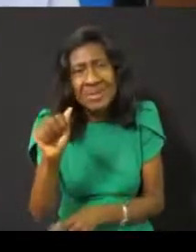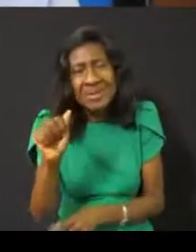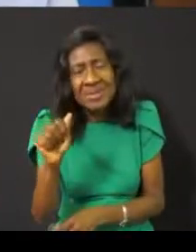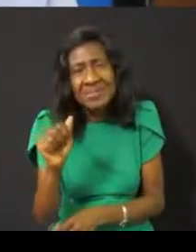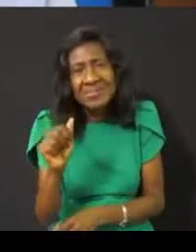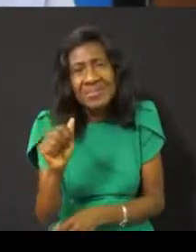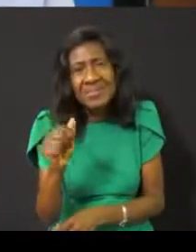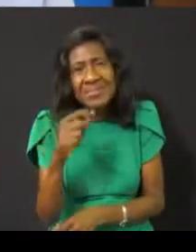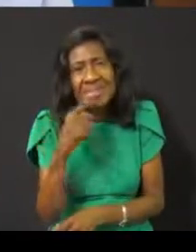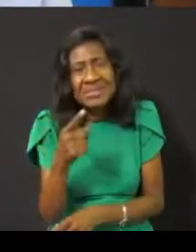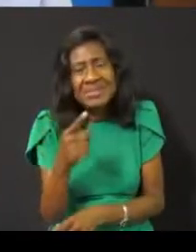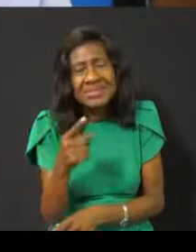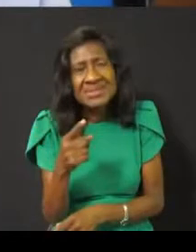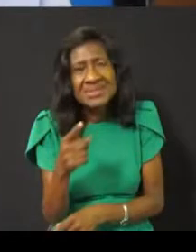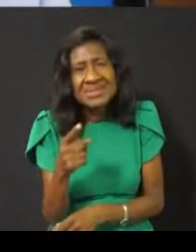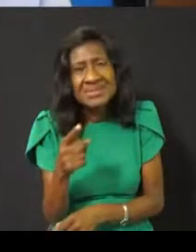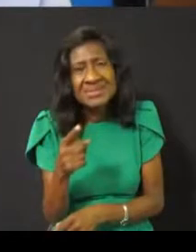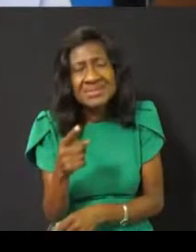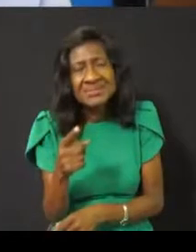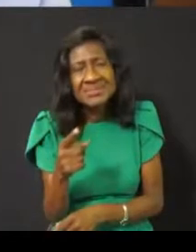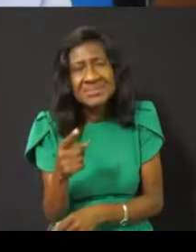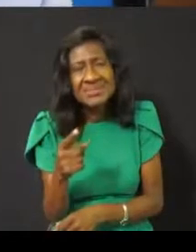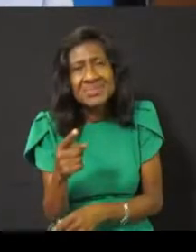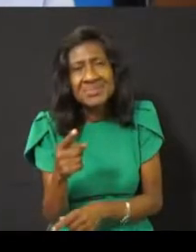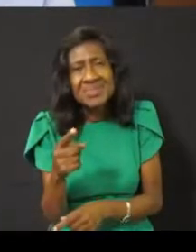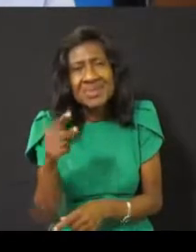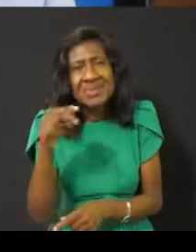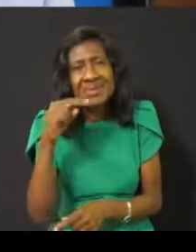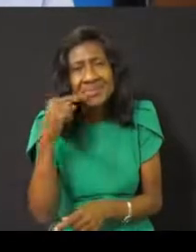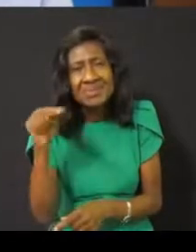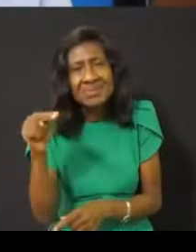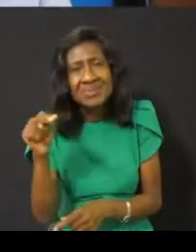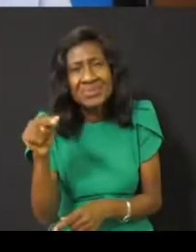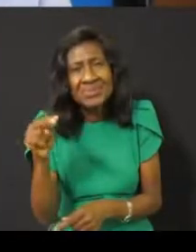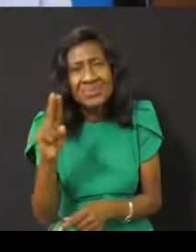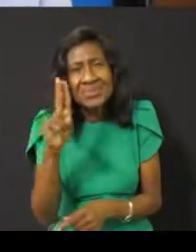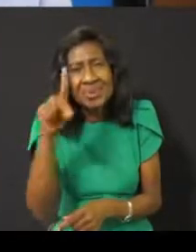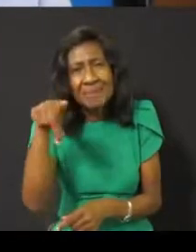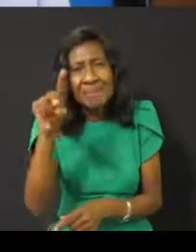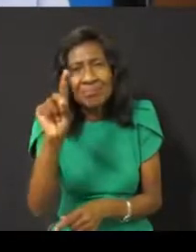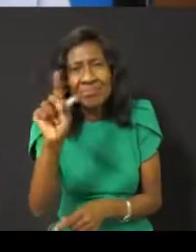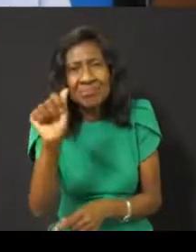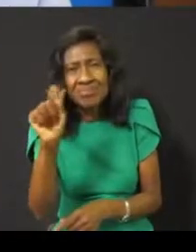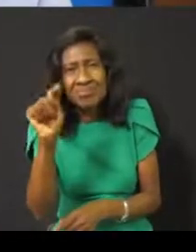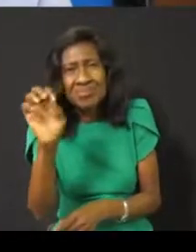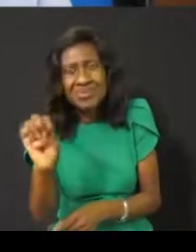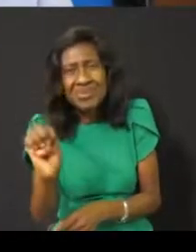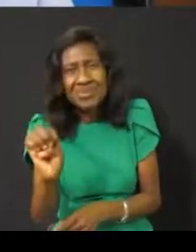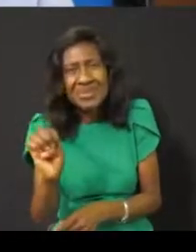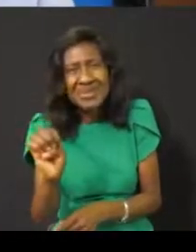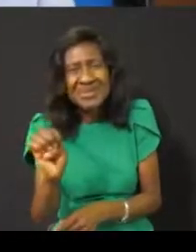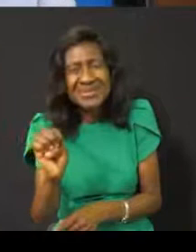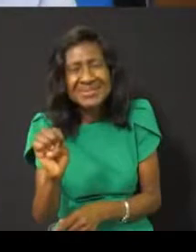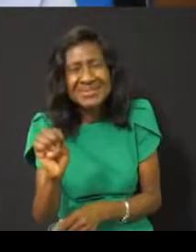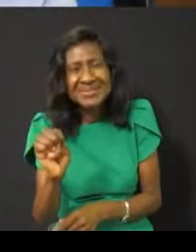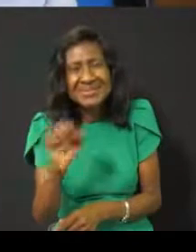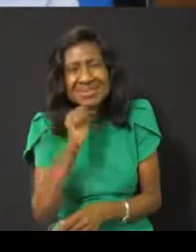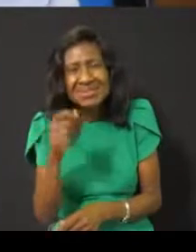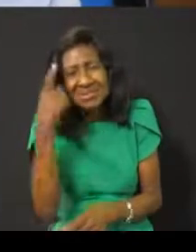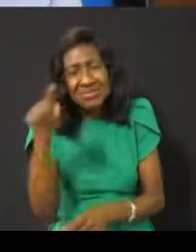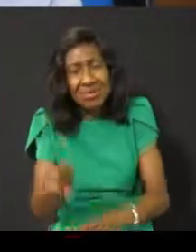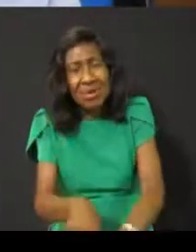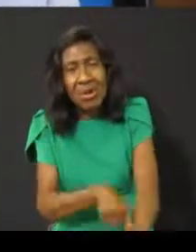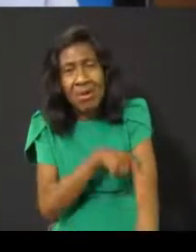going on quite as long, but I think it may be better just to tighten it up a little bit. So that was the approach tonight. And if you